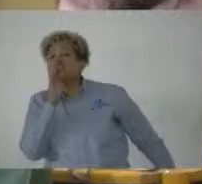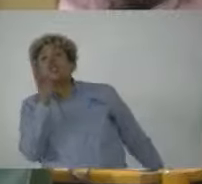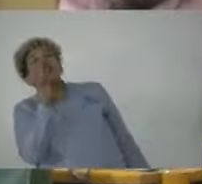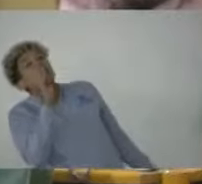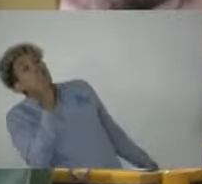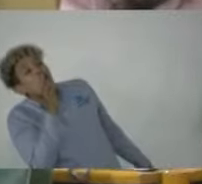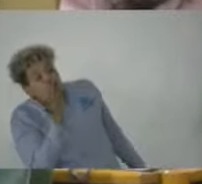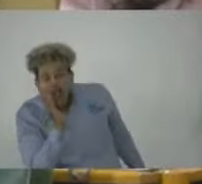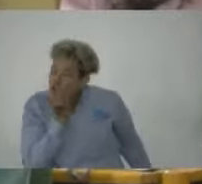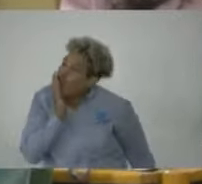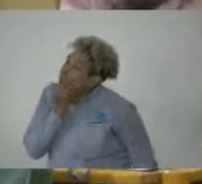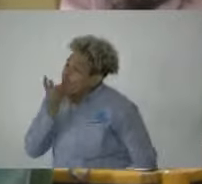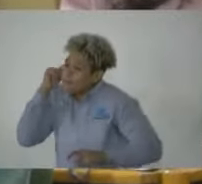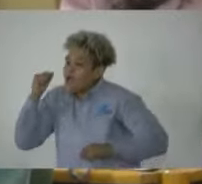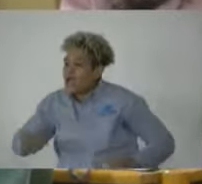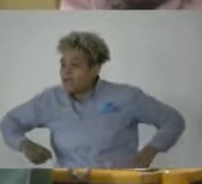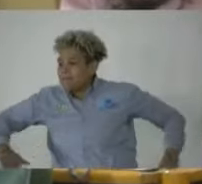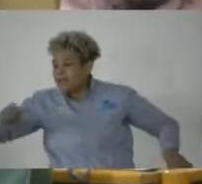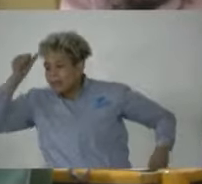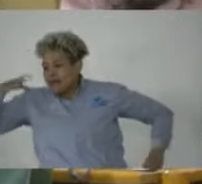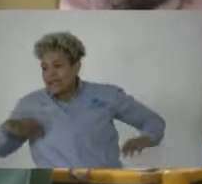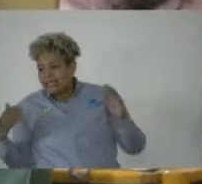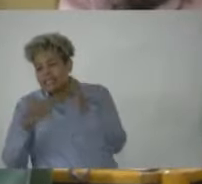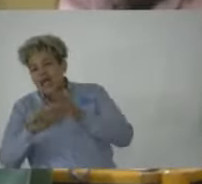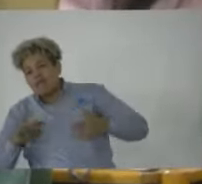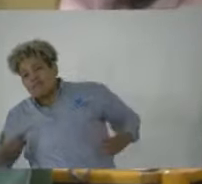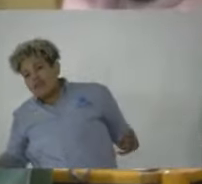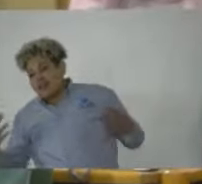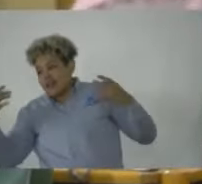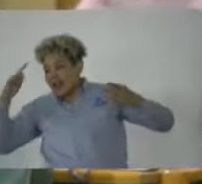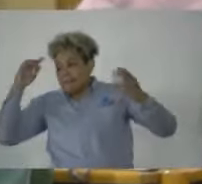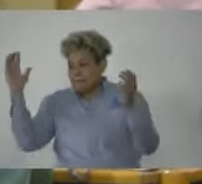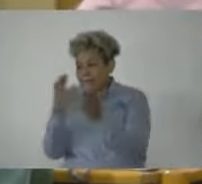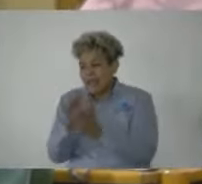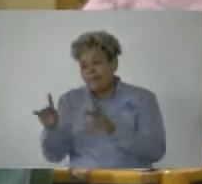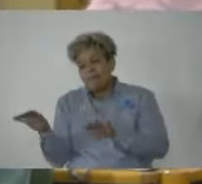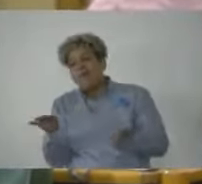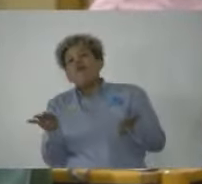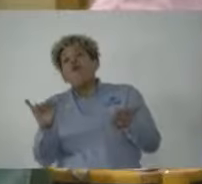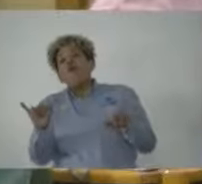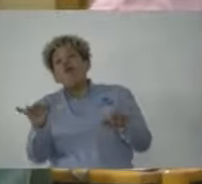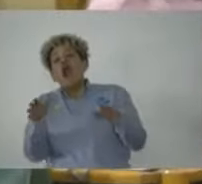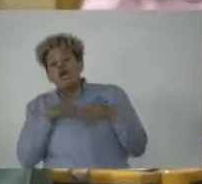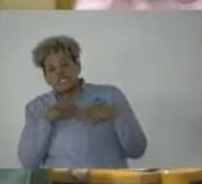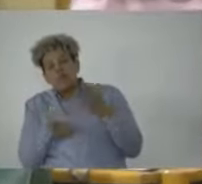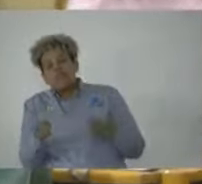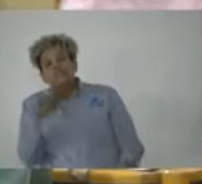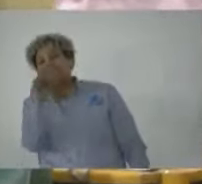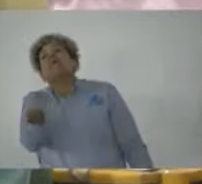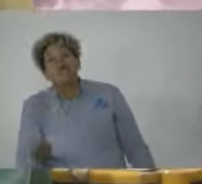And because he's a big man in society, Tapanaris, and believe, so we're going to just accept him.